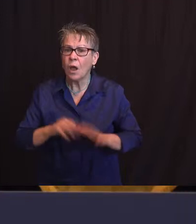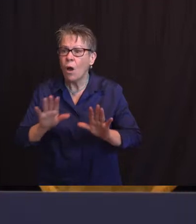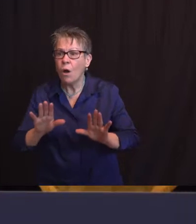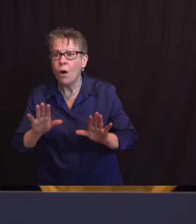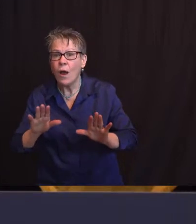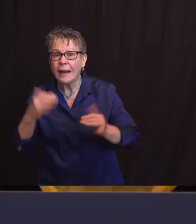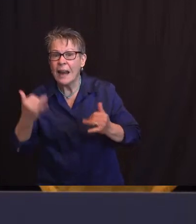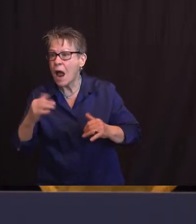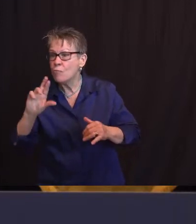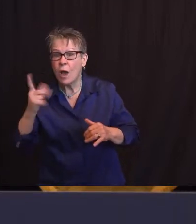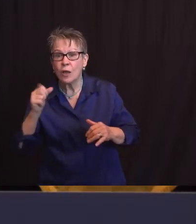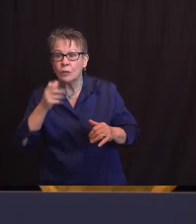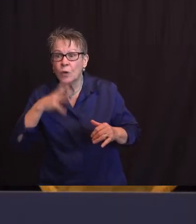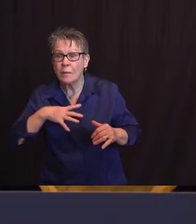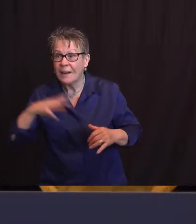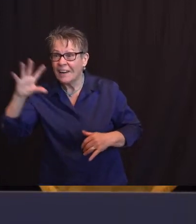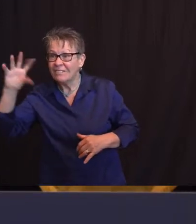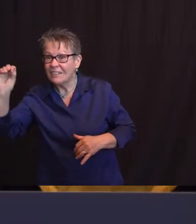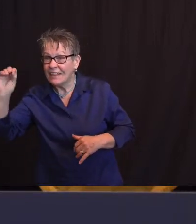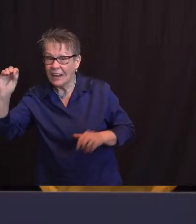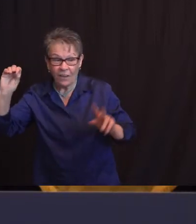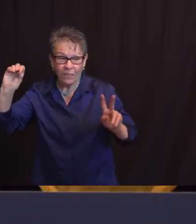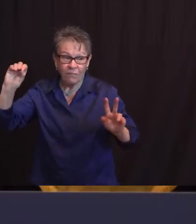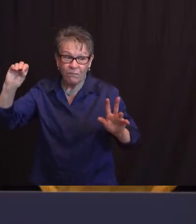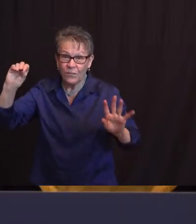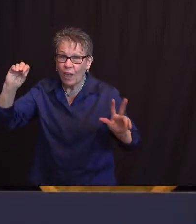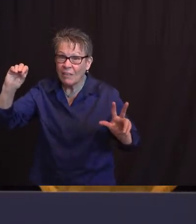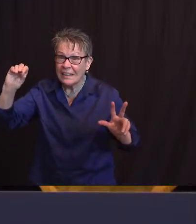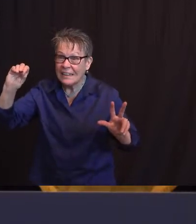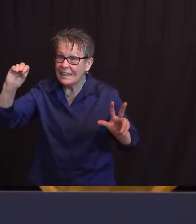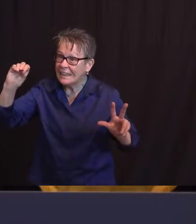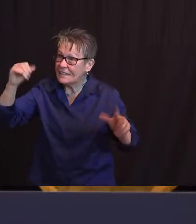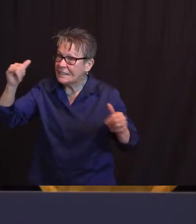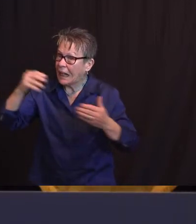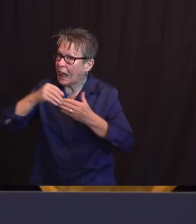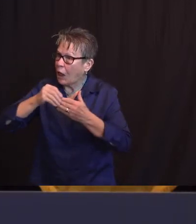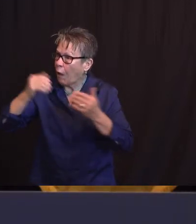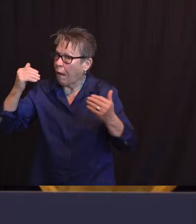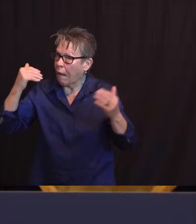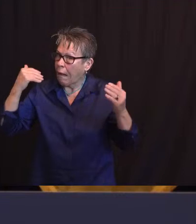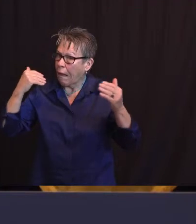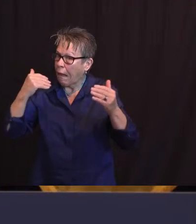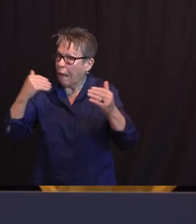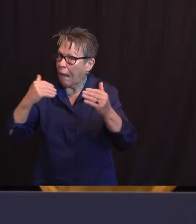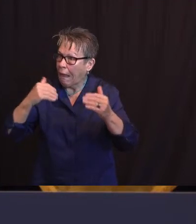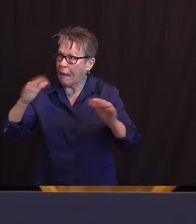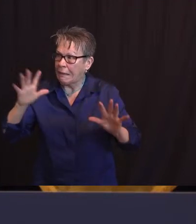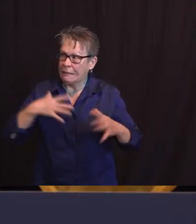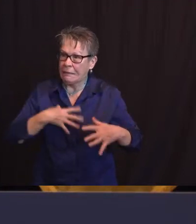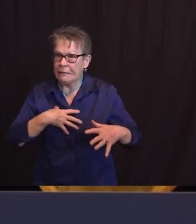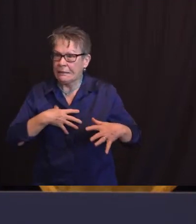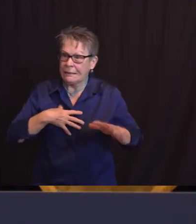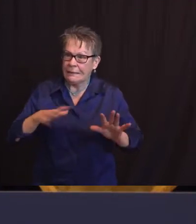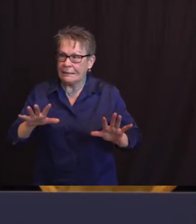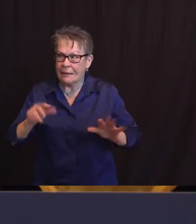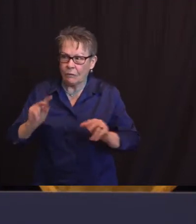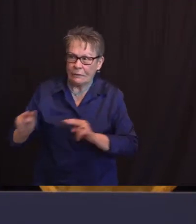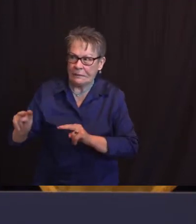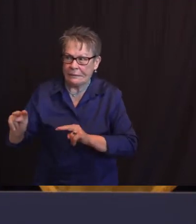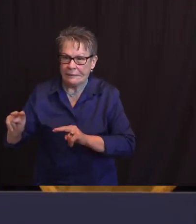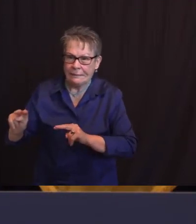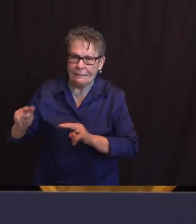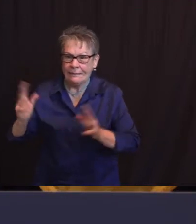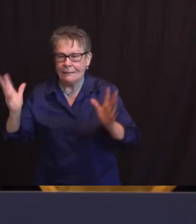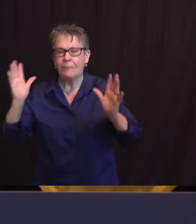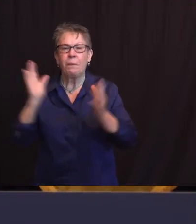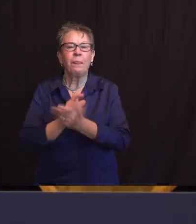50-43 at the end of the third. So let's let's keep an eye on that. So with that, before